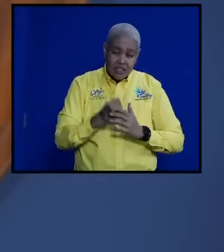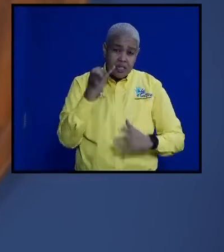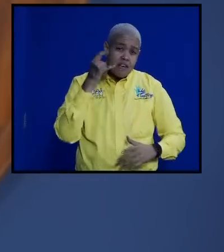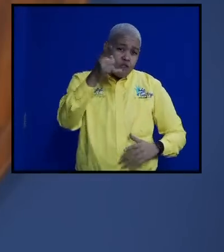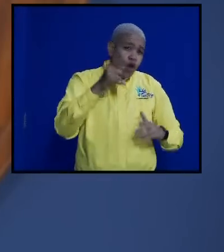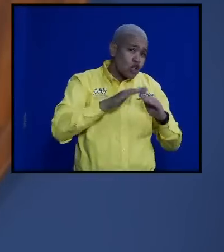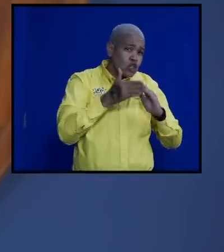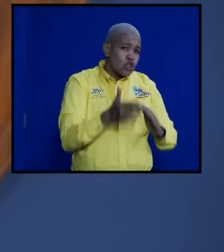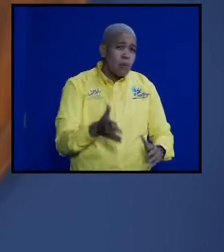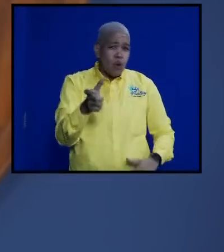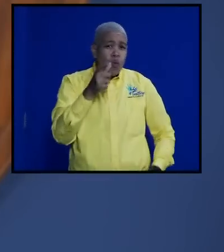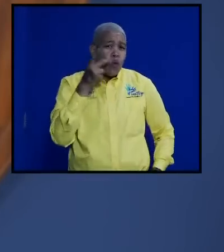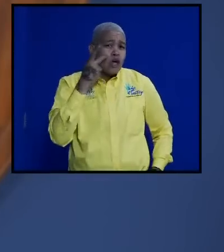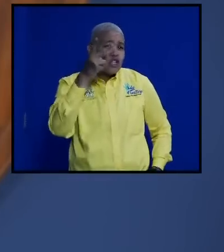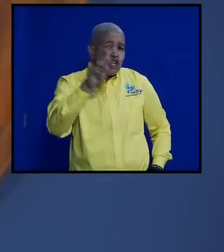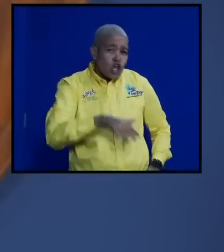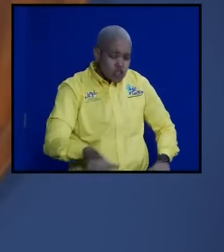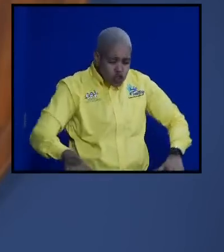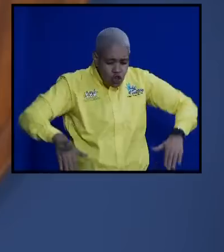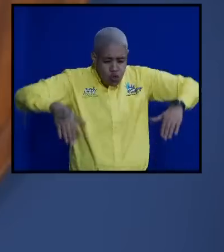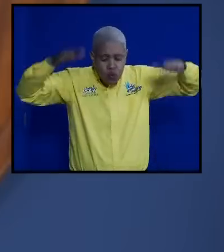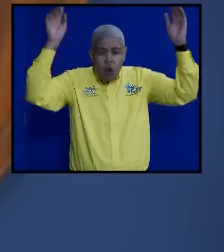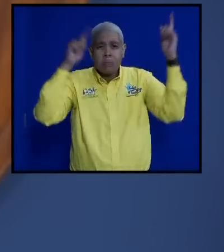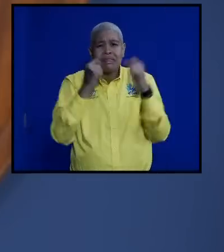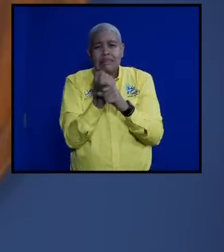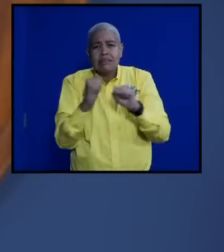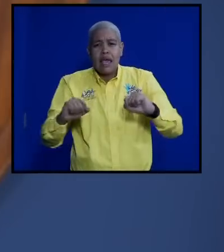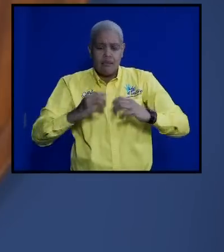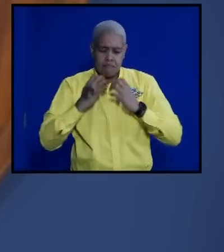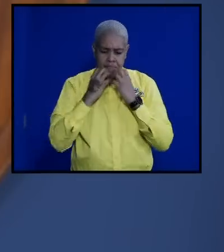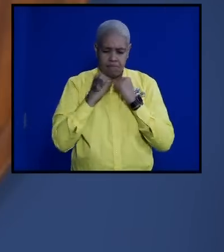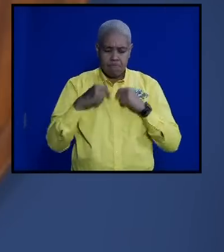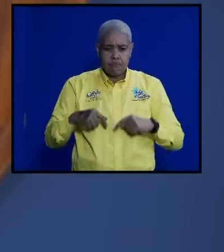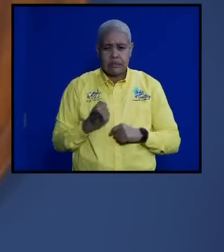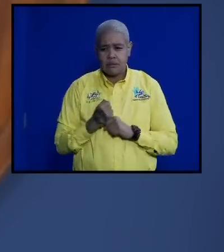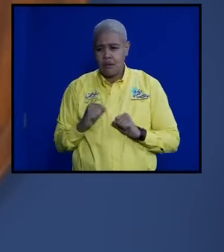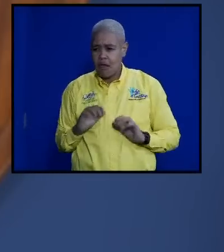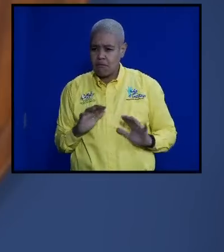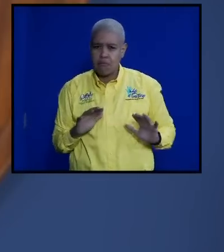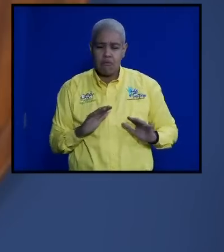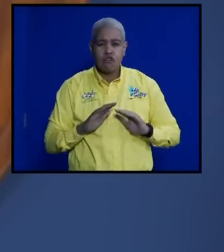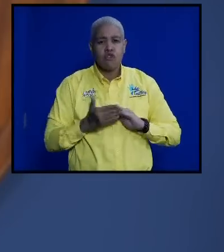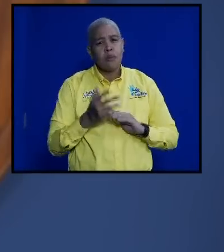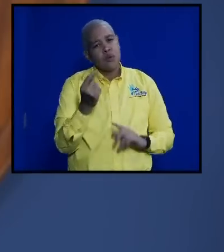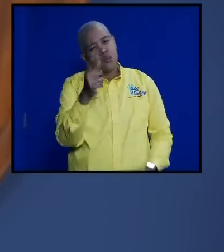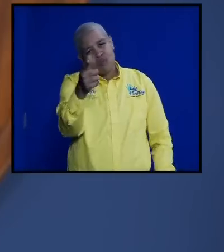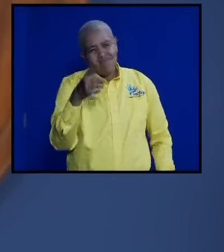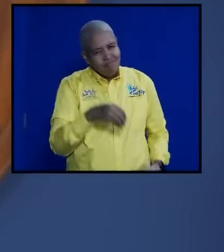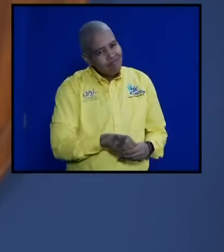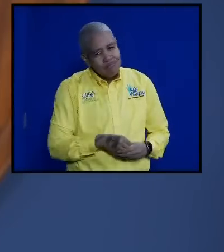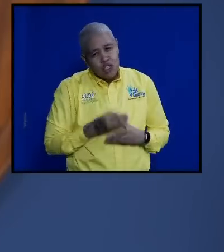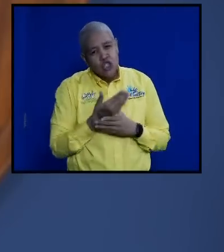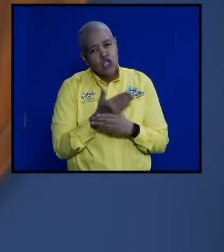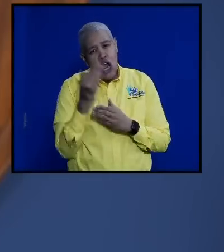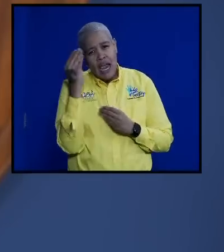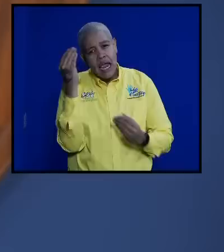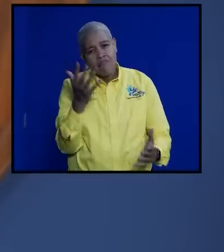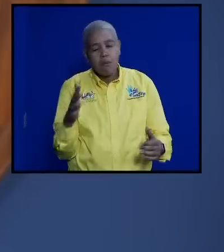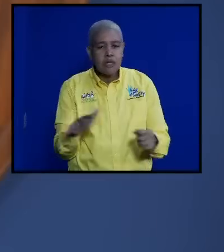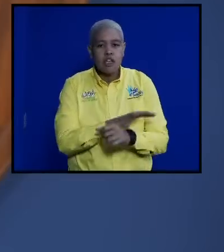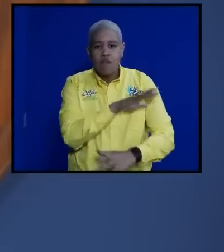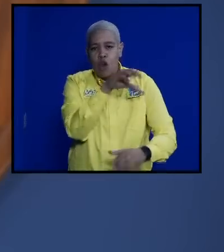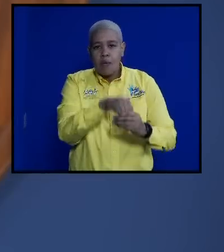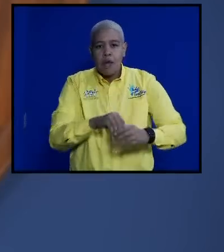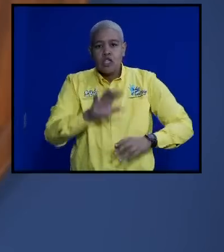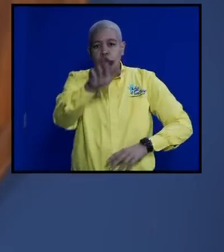Jamaican who wants to see your children grow up in a safe and secure country, then do your part. Share information and fully participate